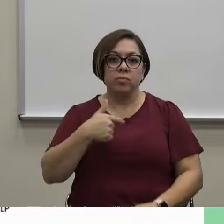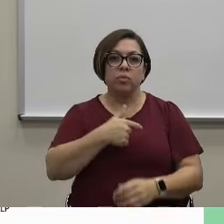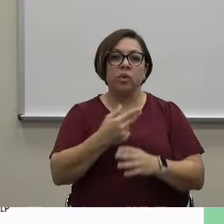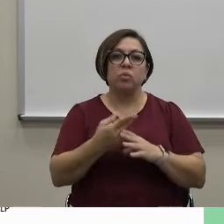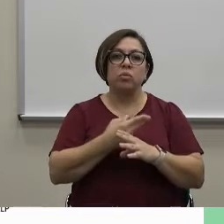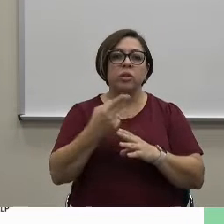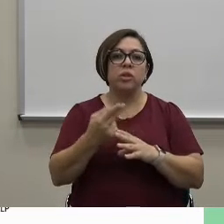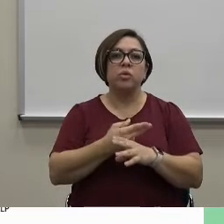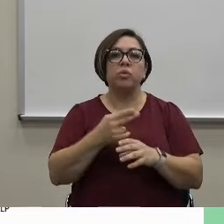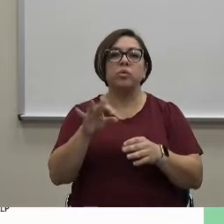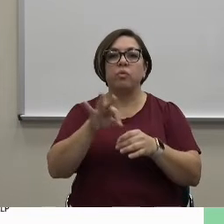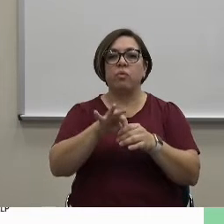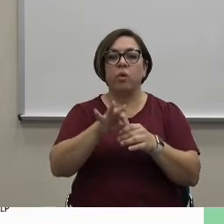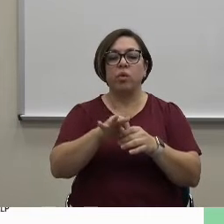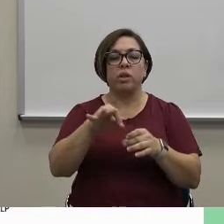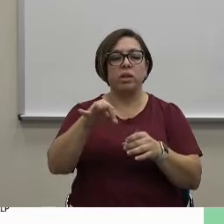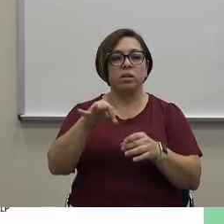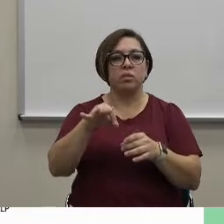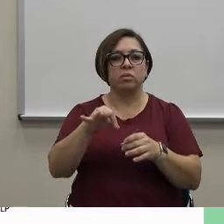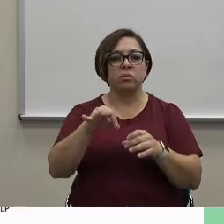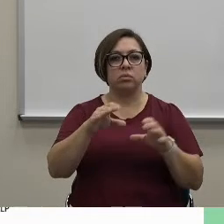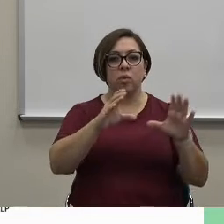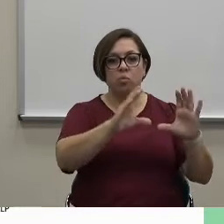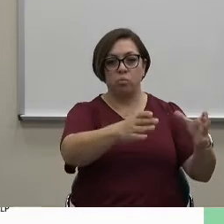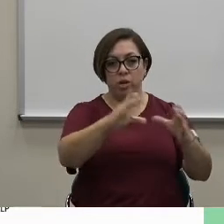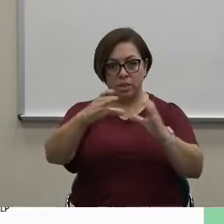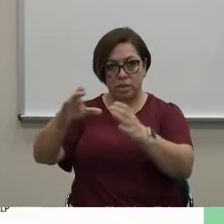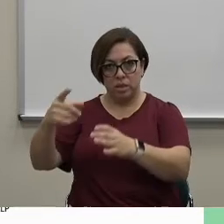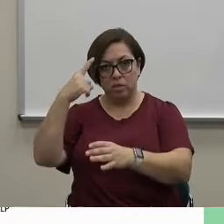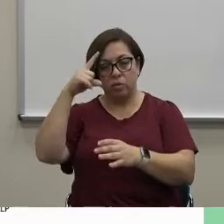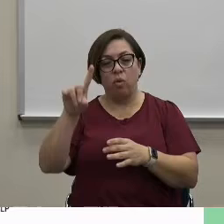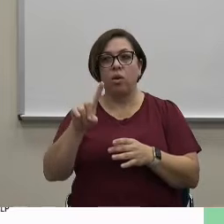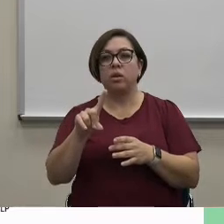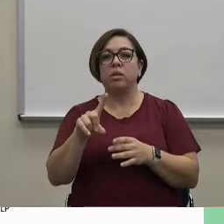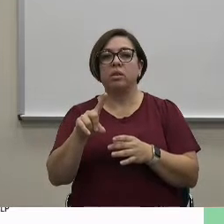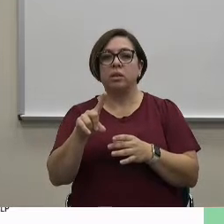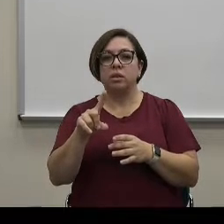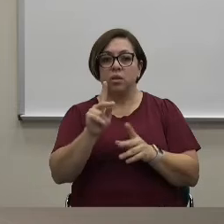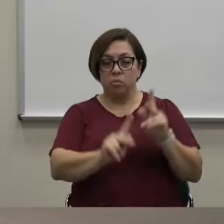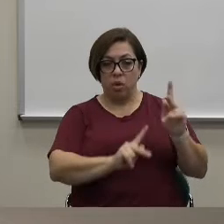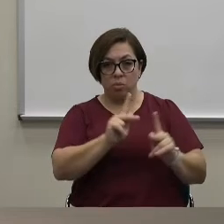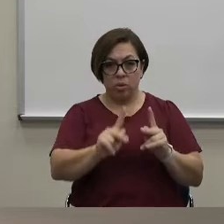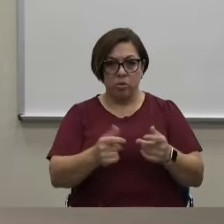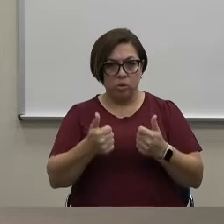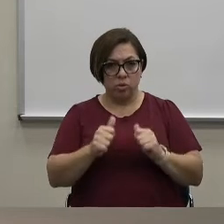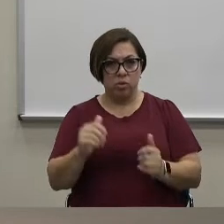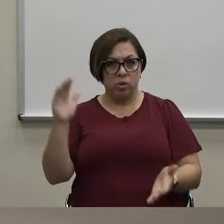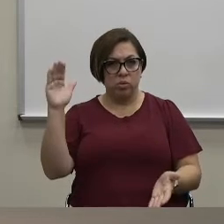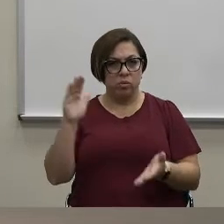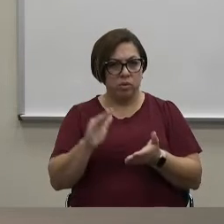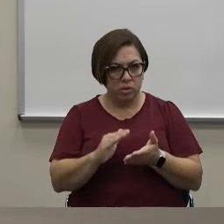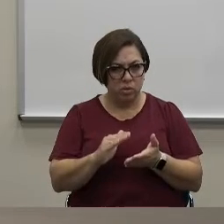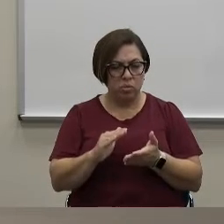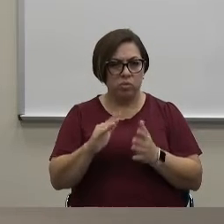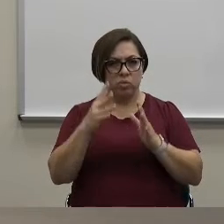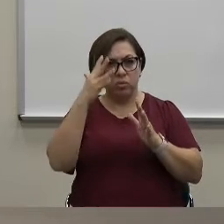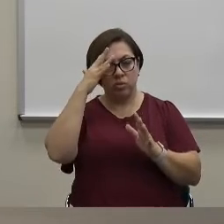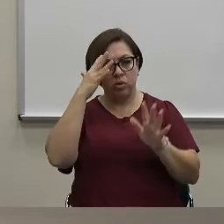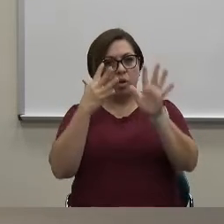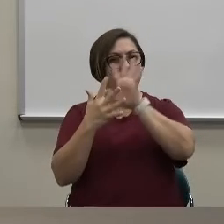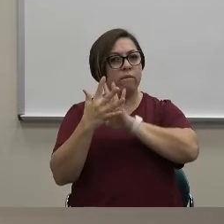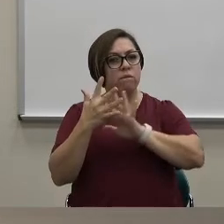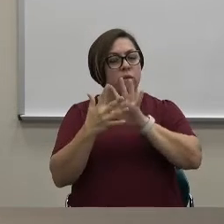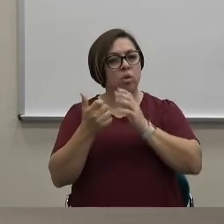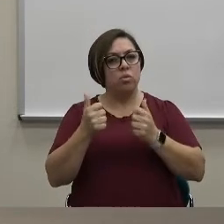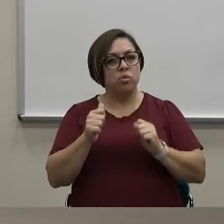when we're moving population. The reason for that is, again, to try to reduce confusion and have